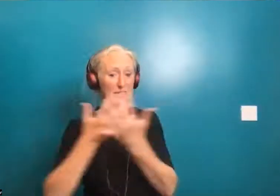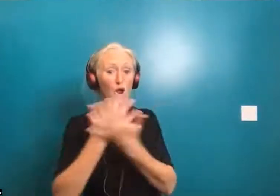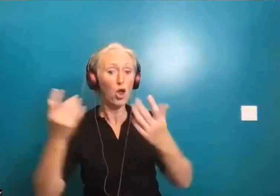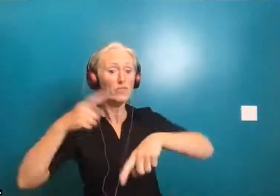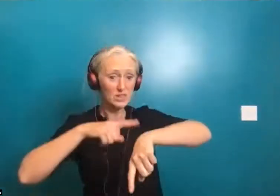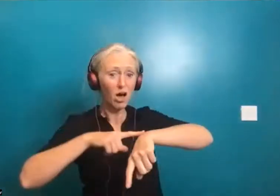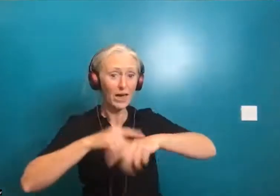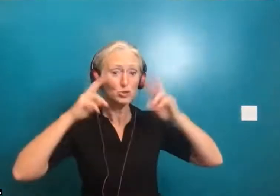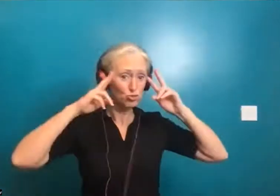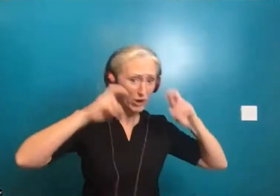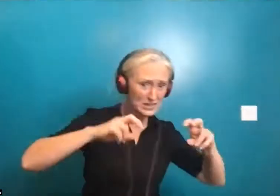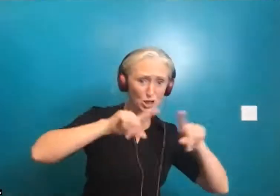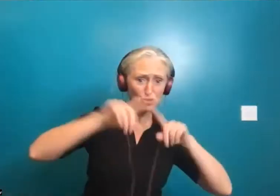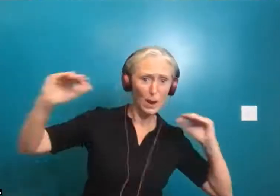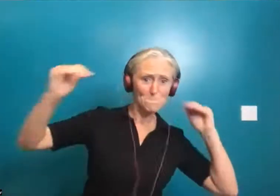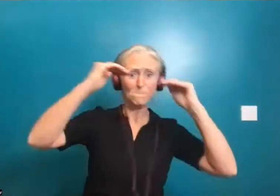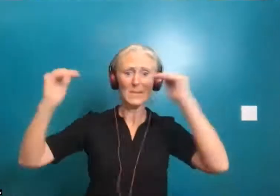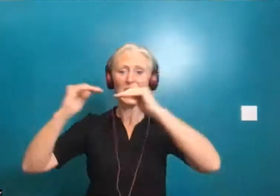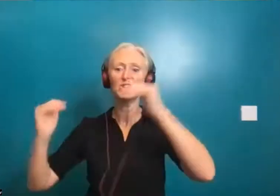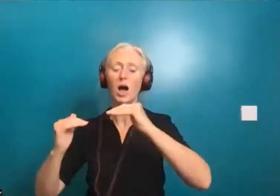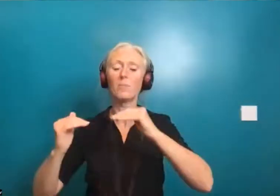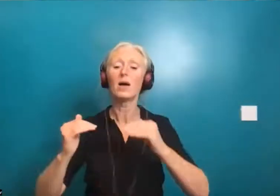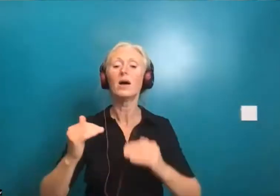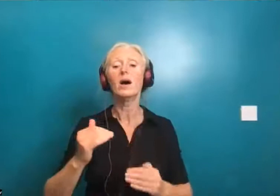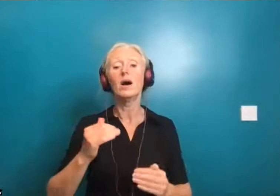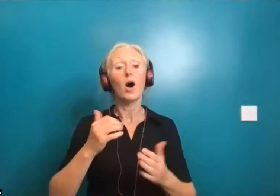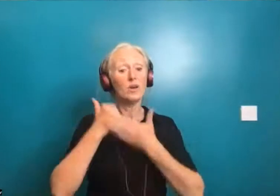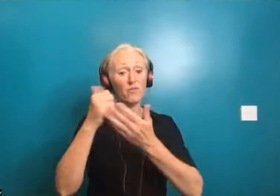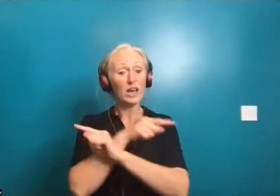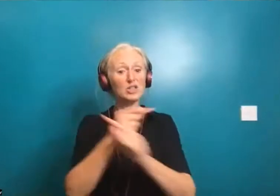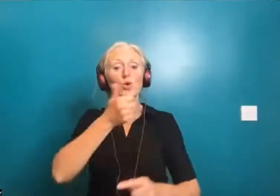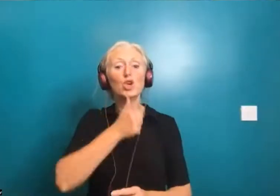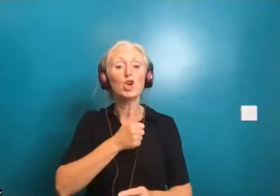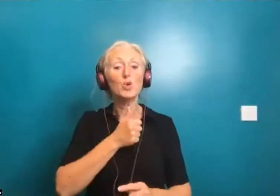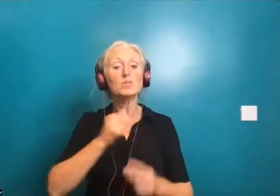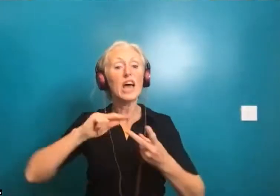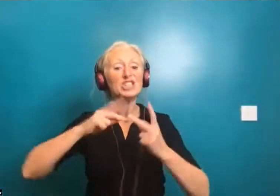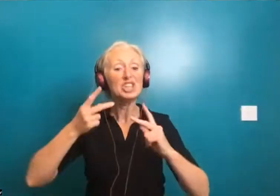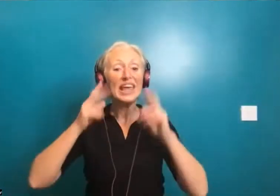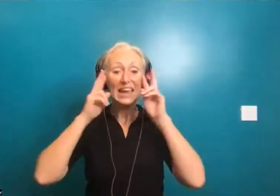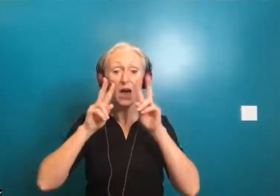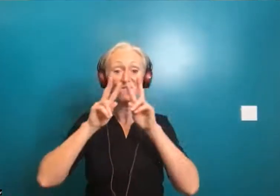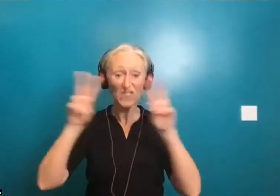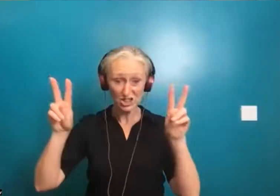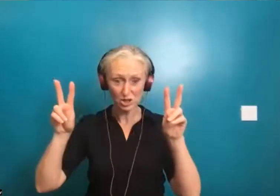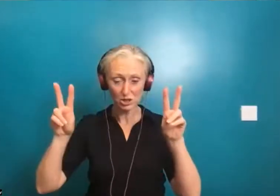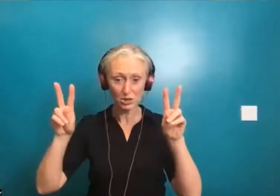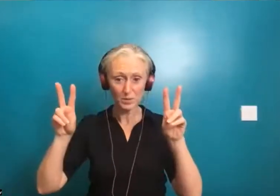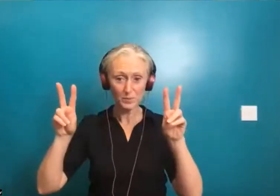everyone really to use Gene Vision, stay in touch. So that, again, I didn't put it on,